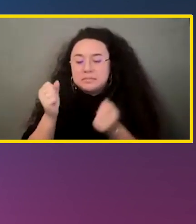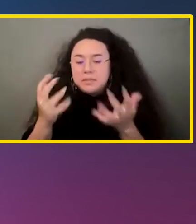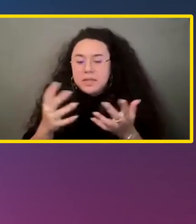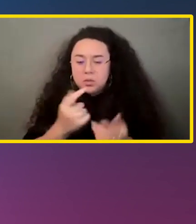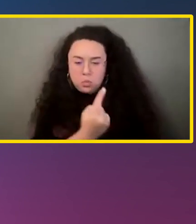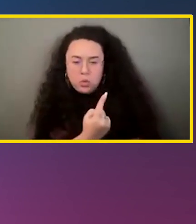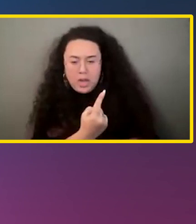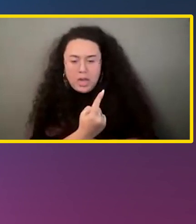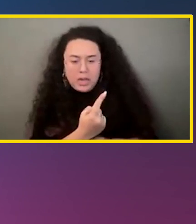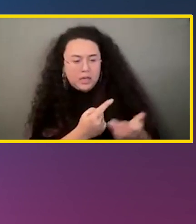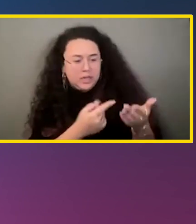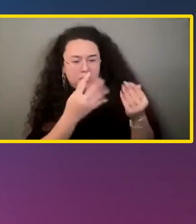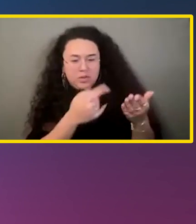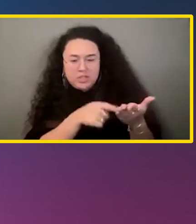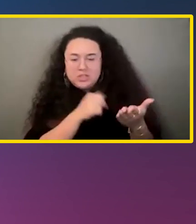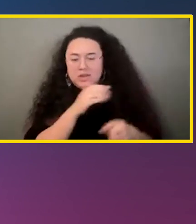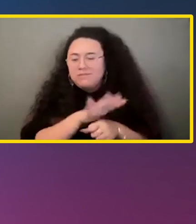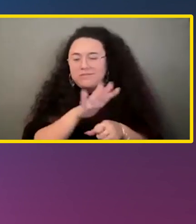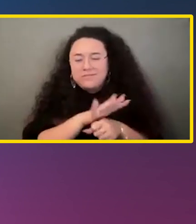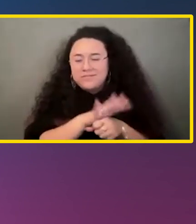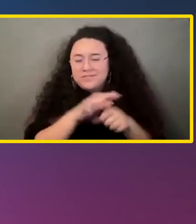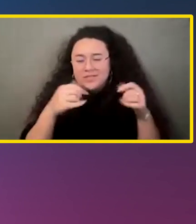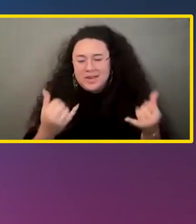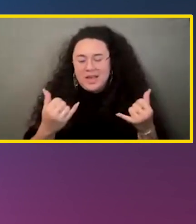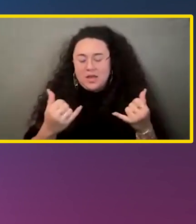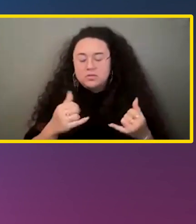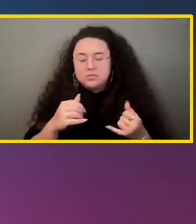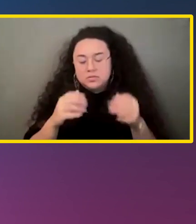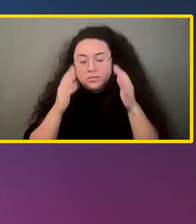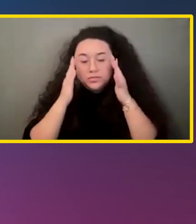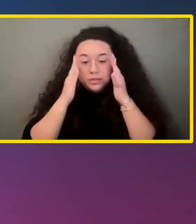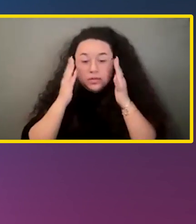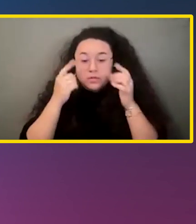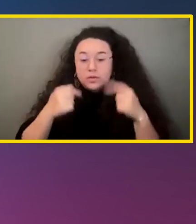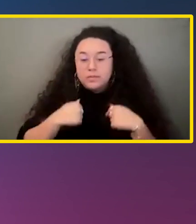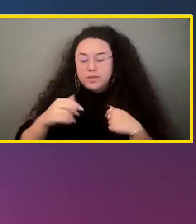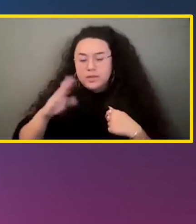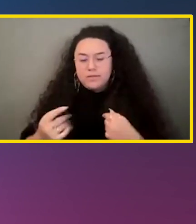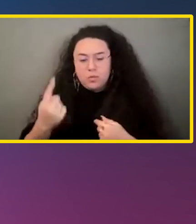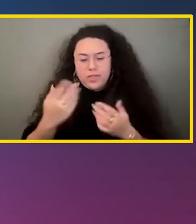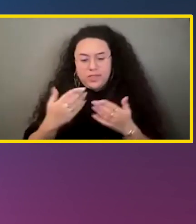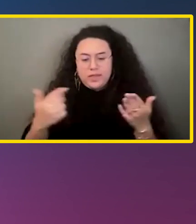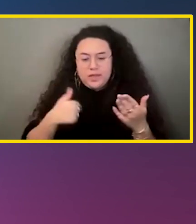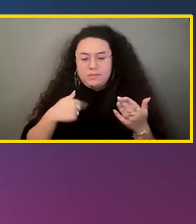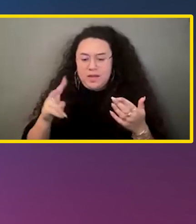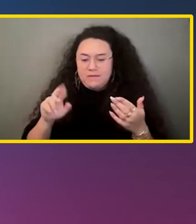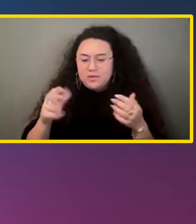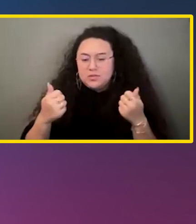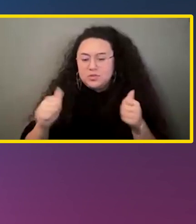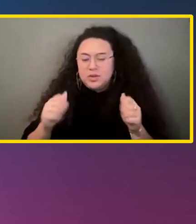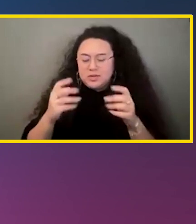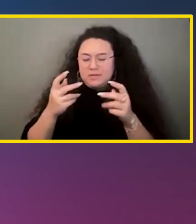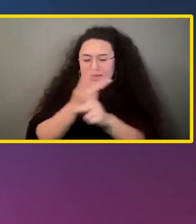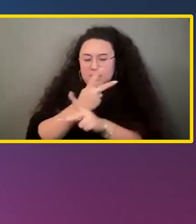enough in this day and age, sadly. So for me, it's never one source. If I'm ever trying to vet whether something